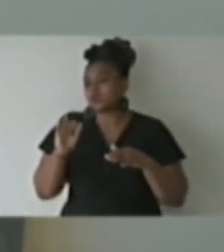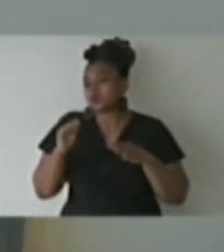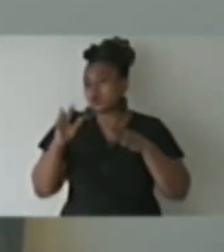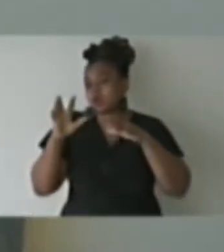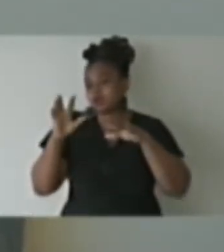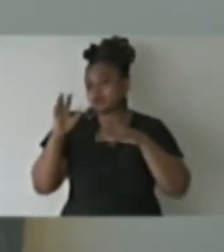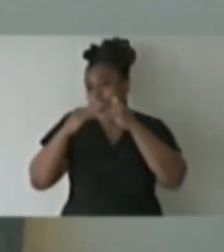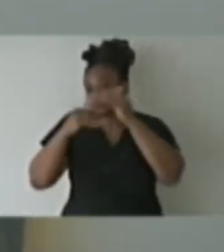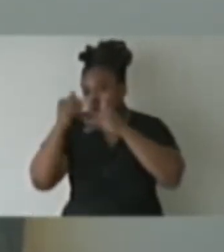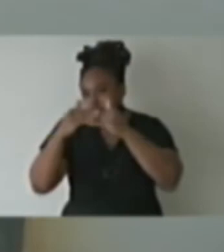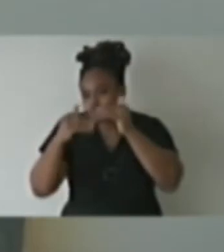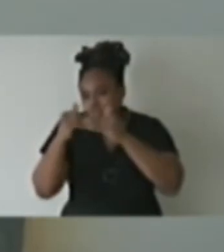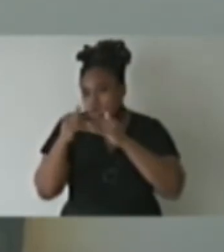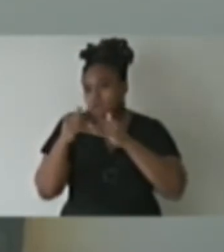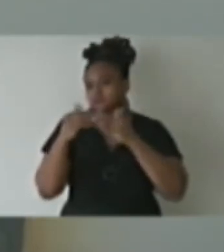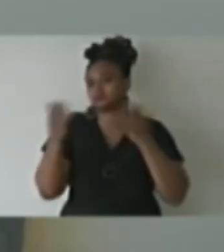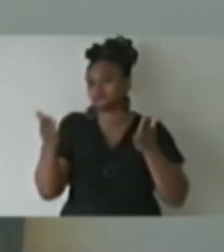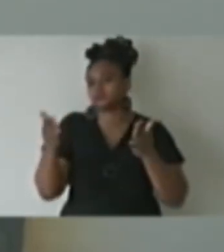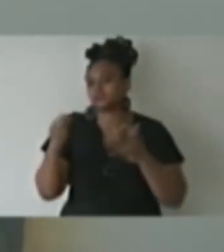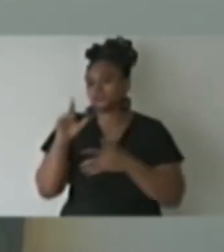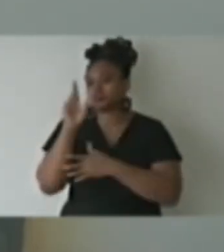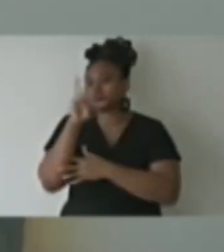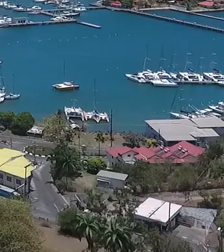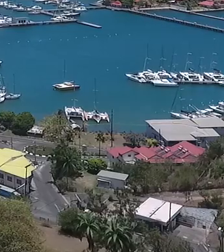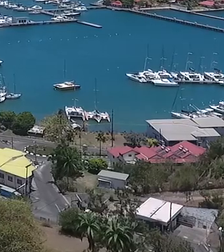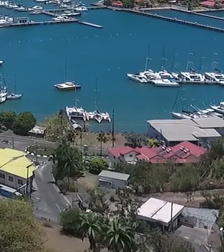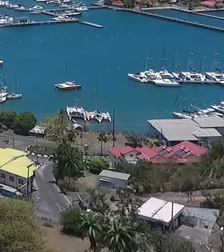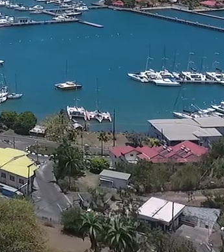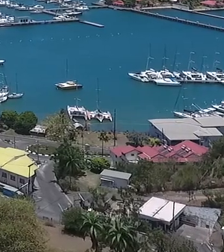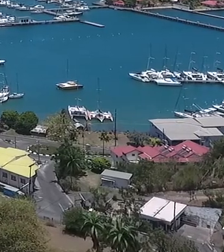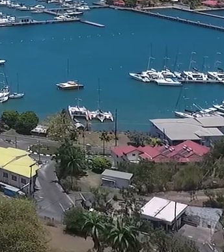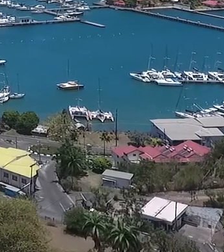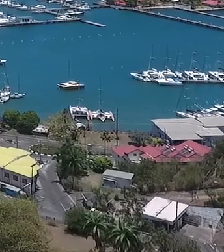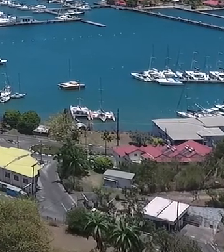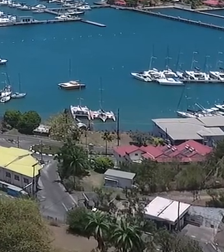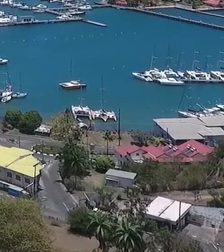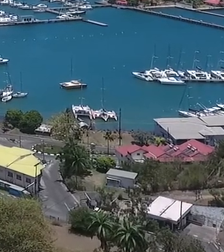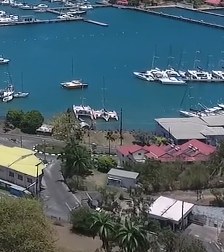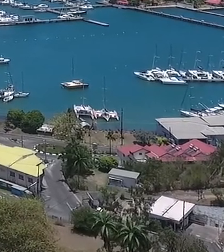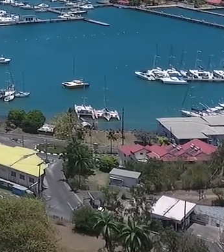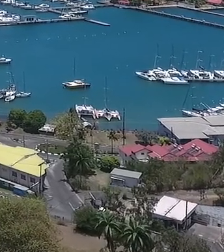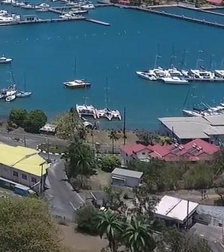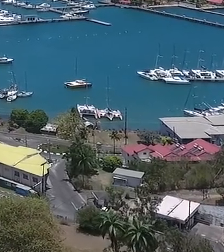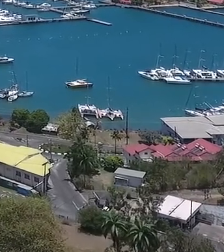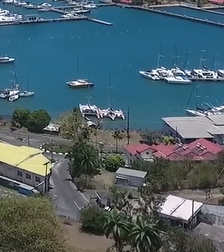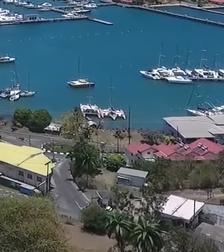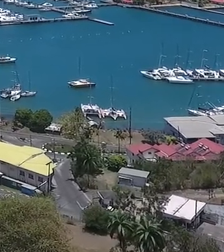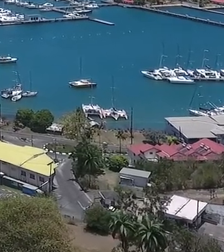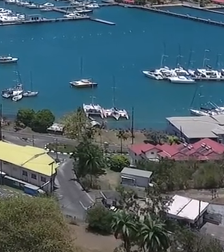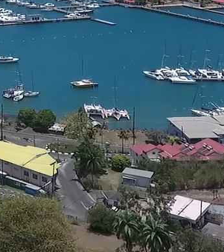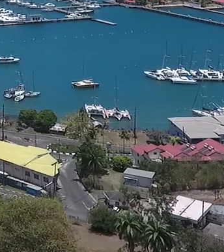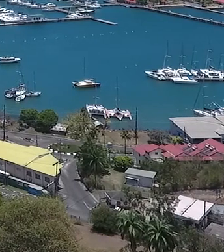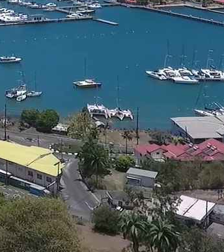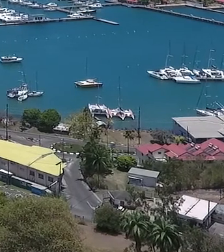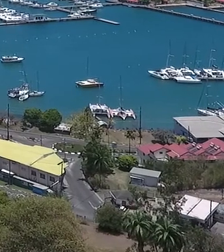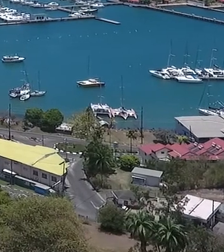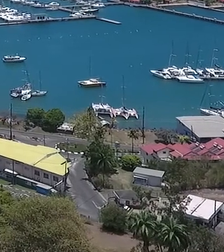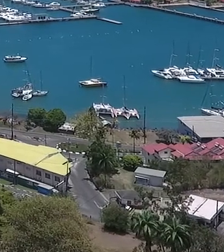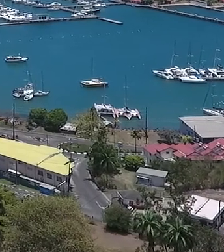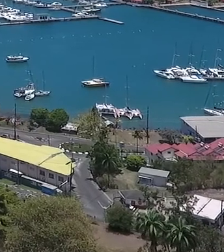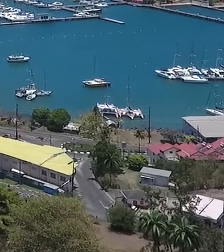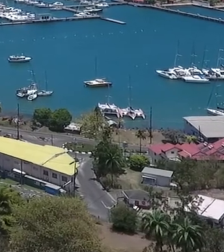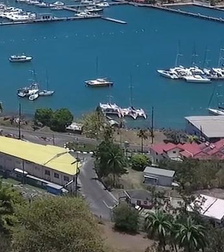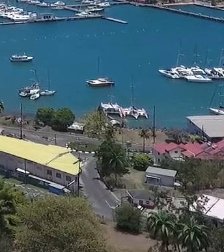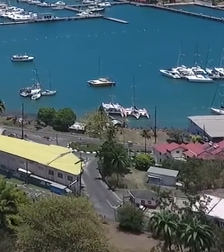The growth rate of 22.8 percent. Agriculture, 12.5 percent. Wholesale and retail,